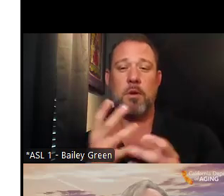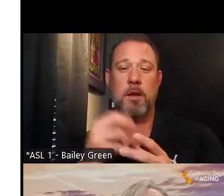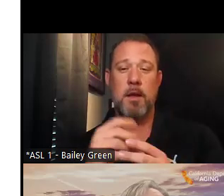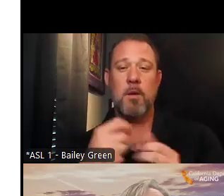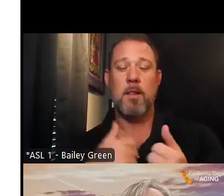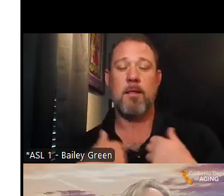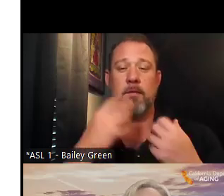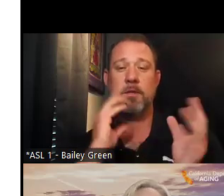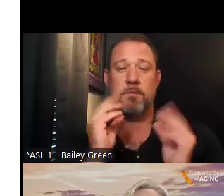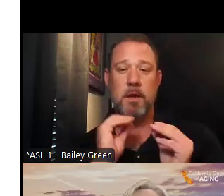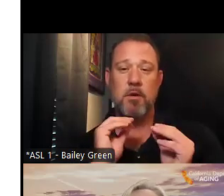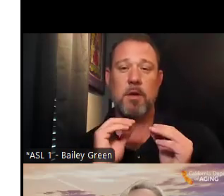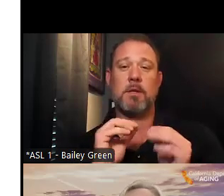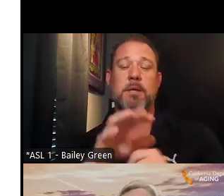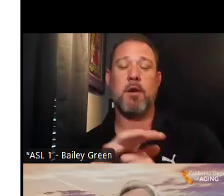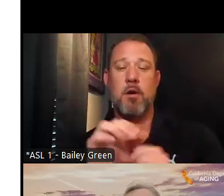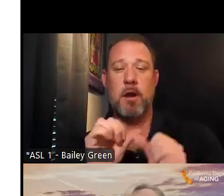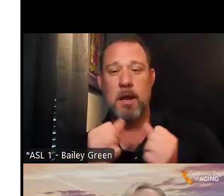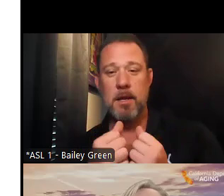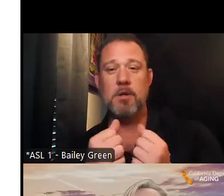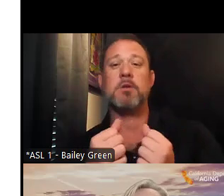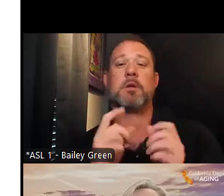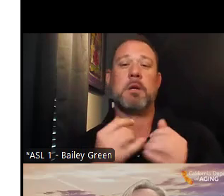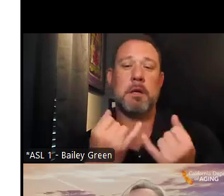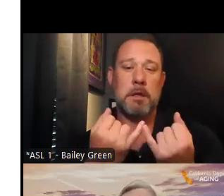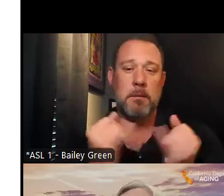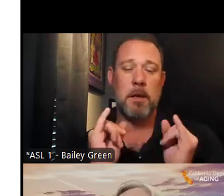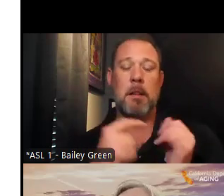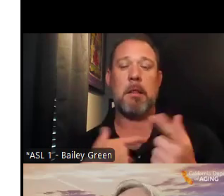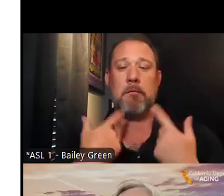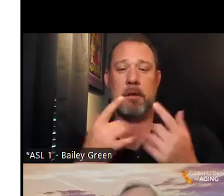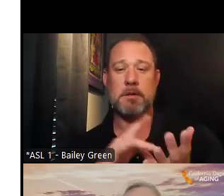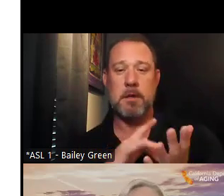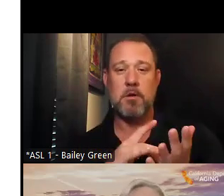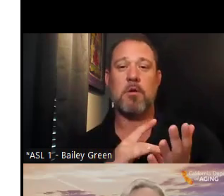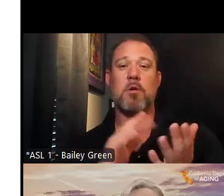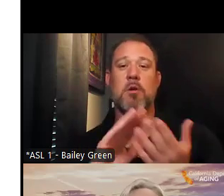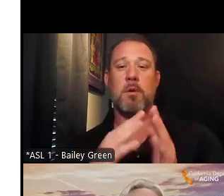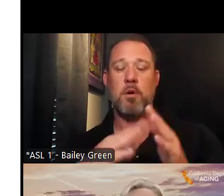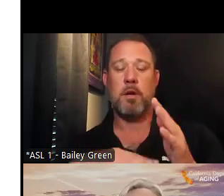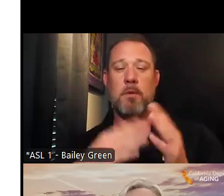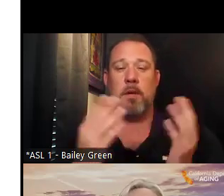lived experience, area agencies on aging, independent living centers, other community-based